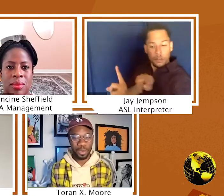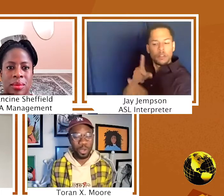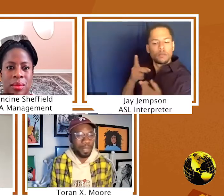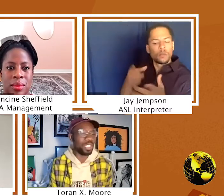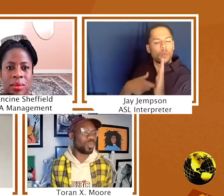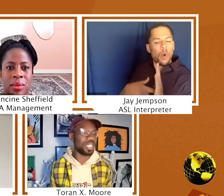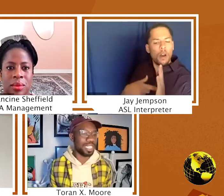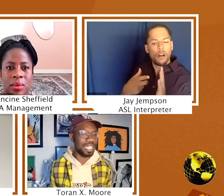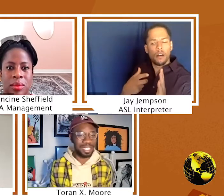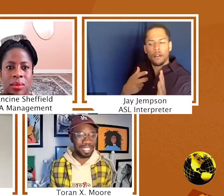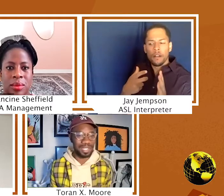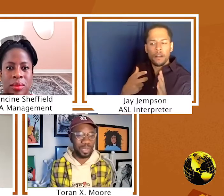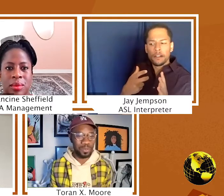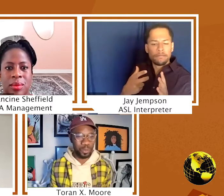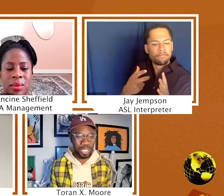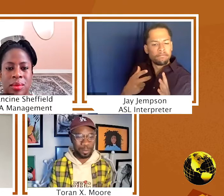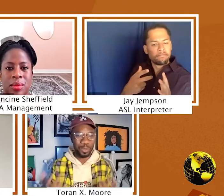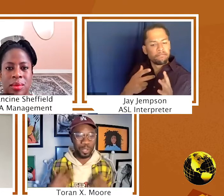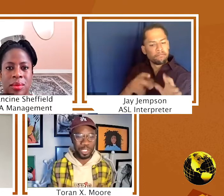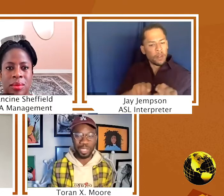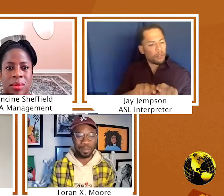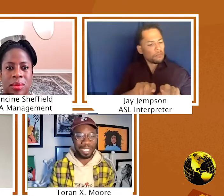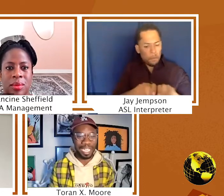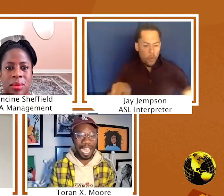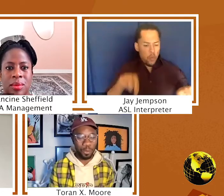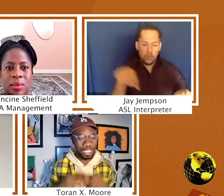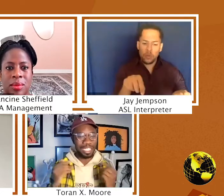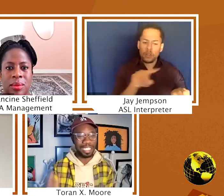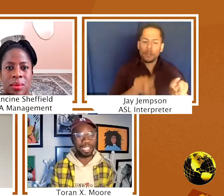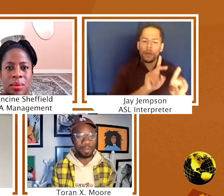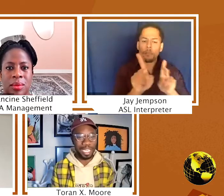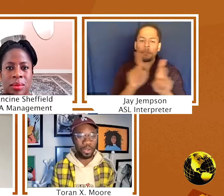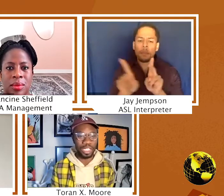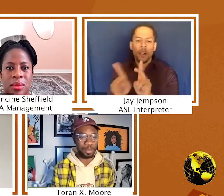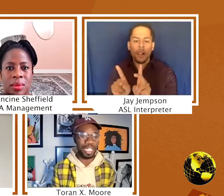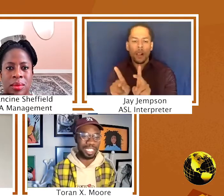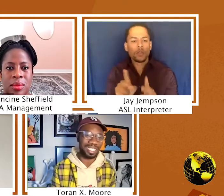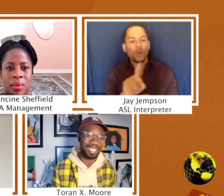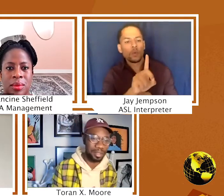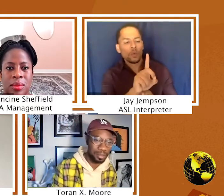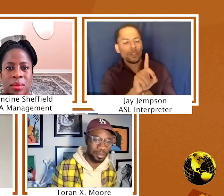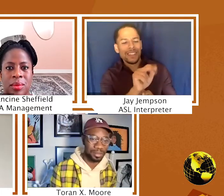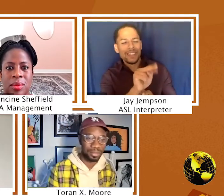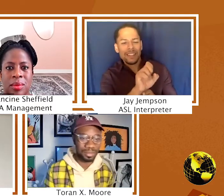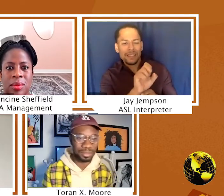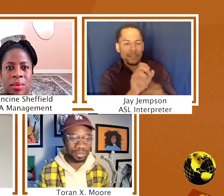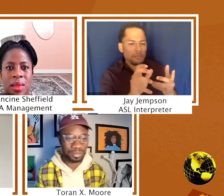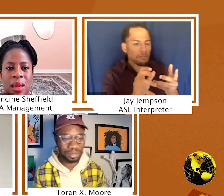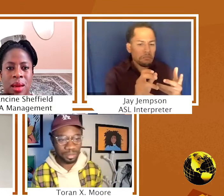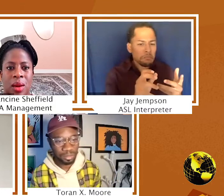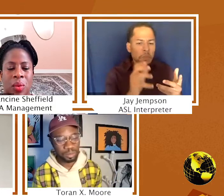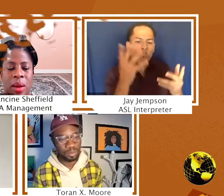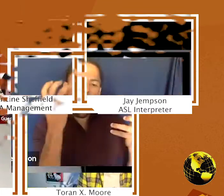I'm looking at Denise and Francine, like, what made you all say yes to this? What really pulled you in and be like, I'm willing to take a bet on